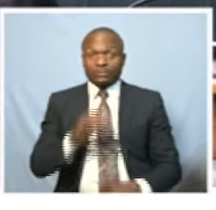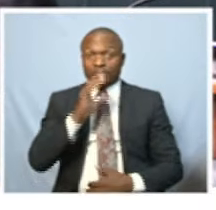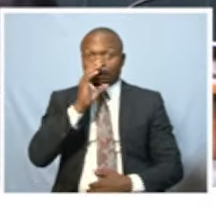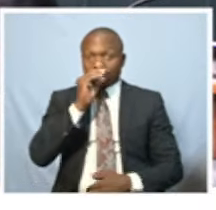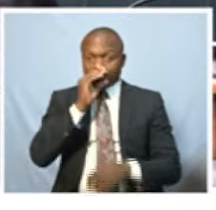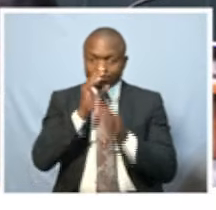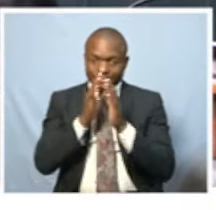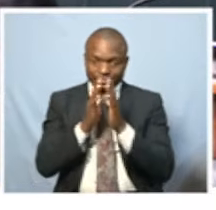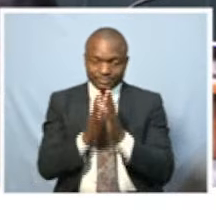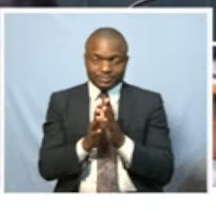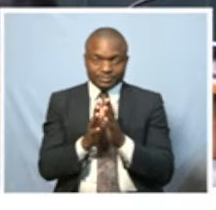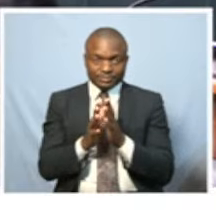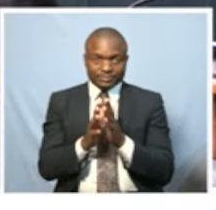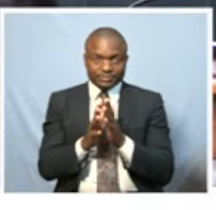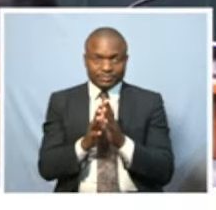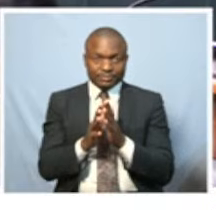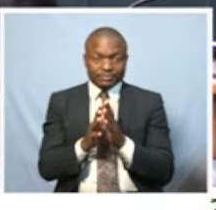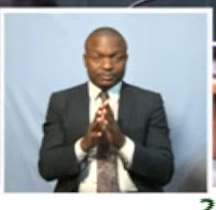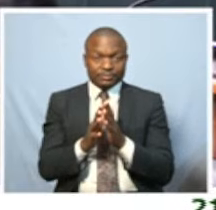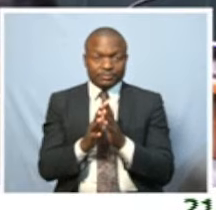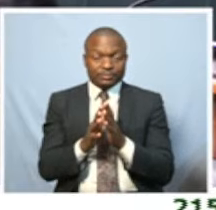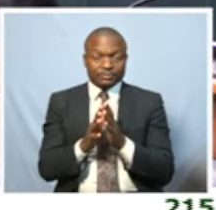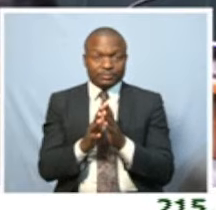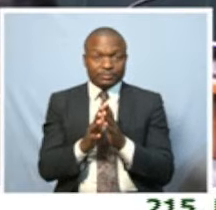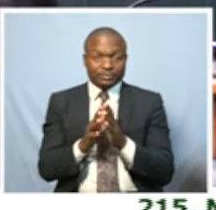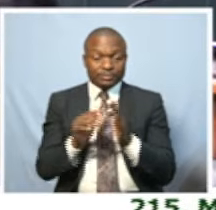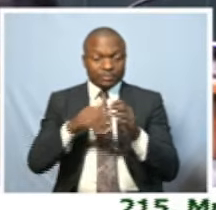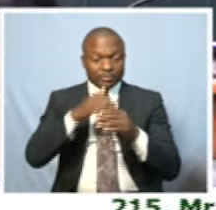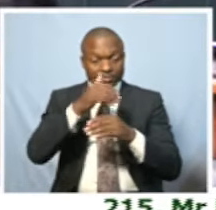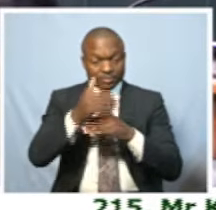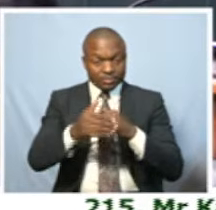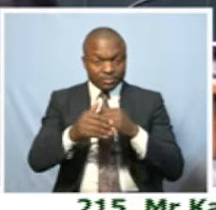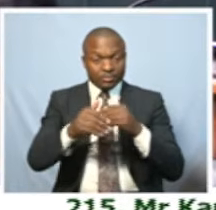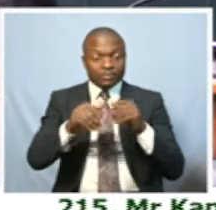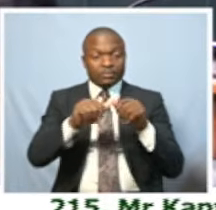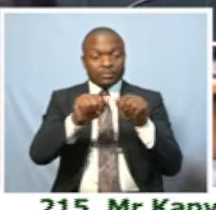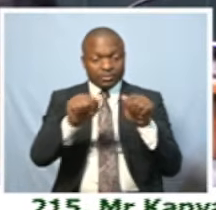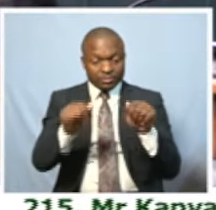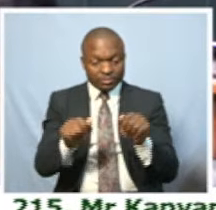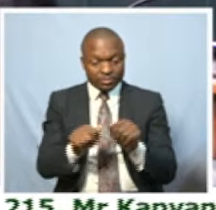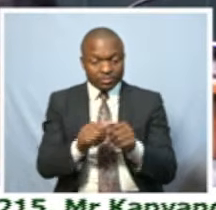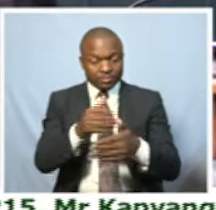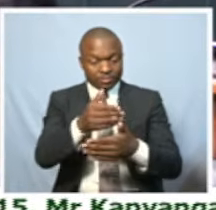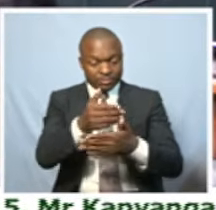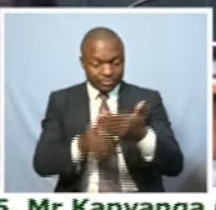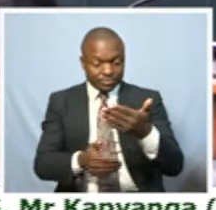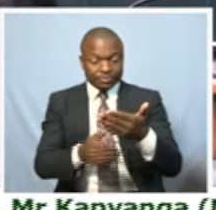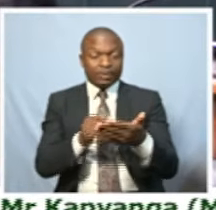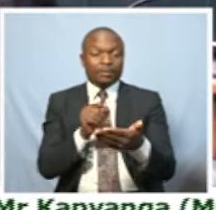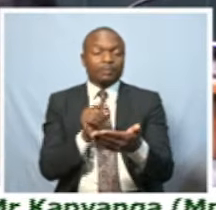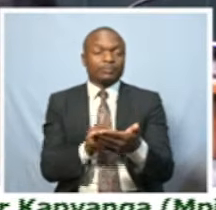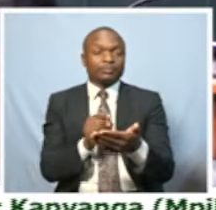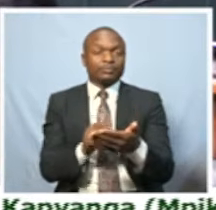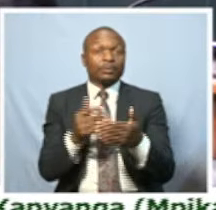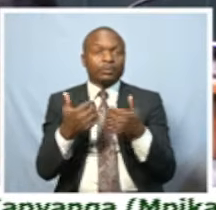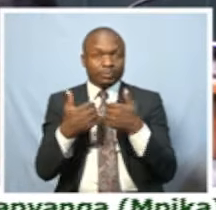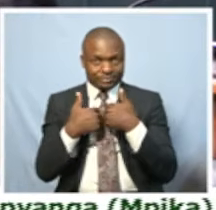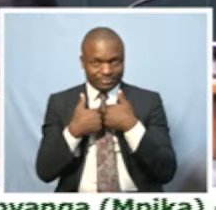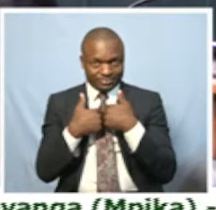Mr. Speaker, out of the sites that we have outlined above, we